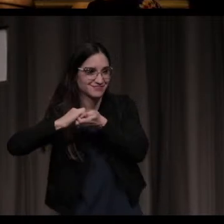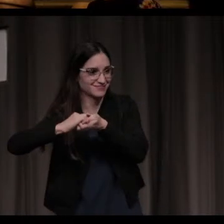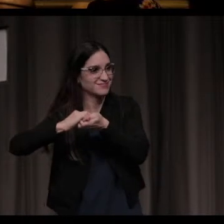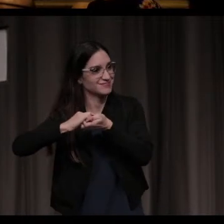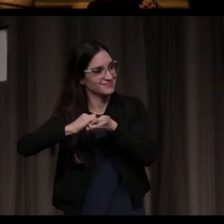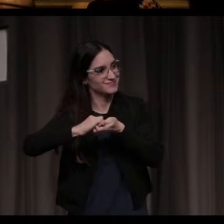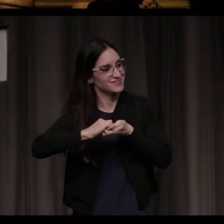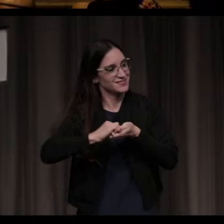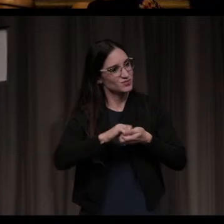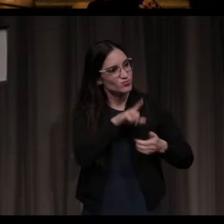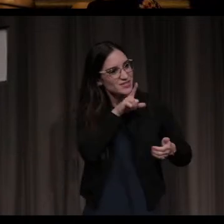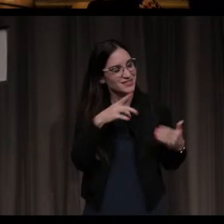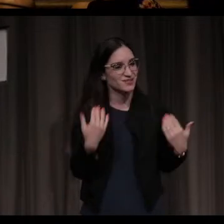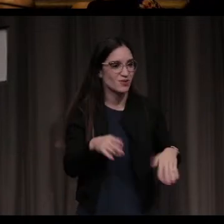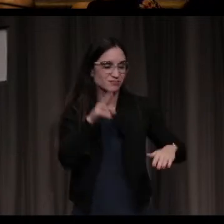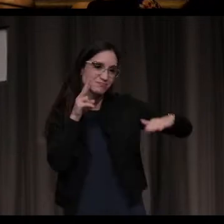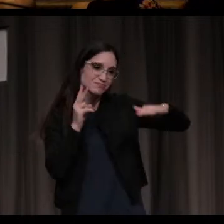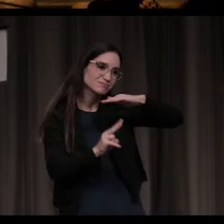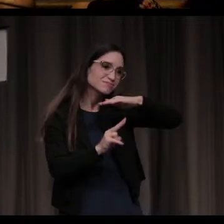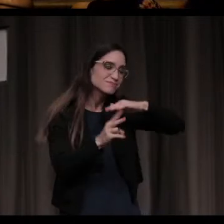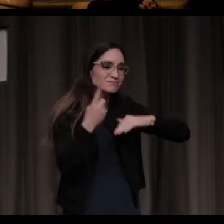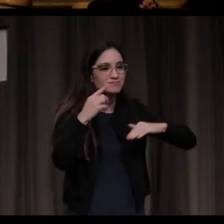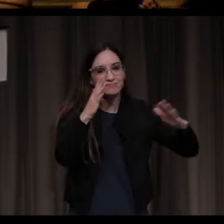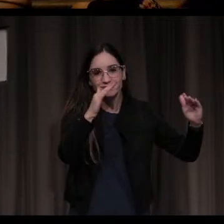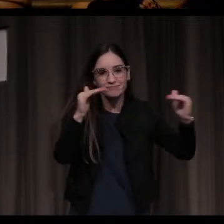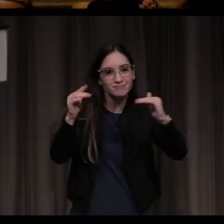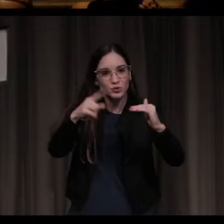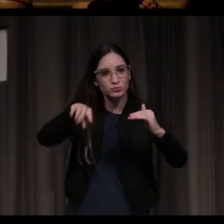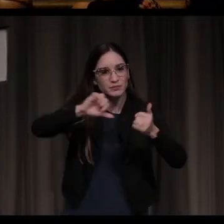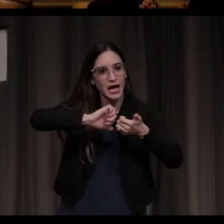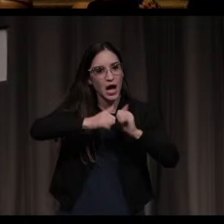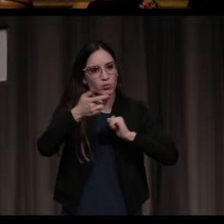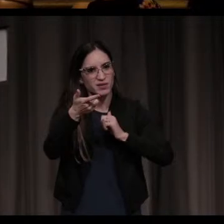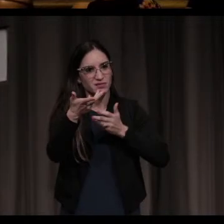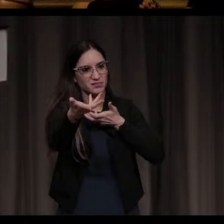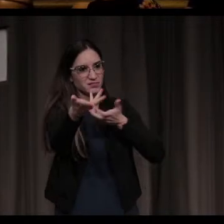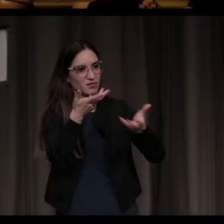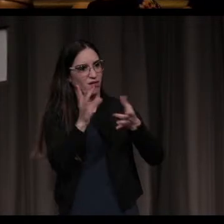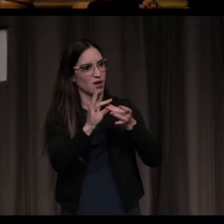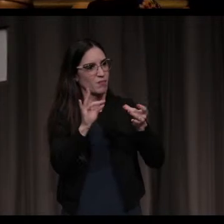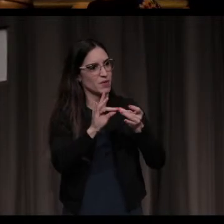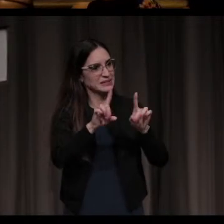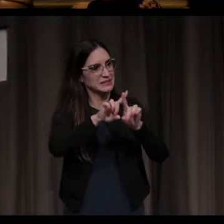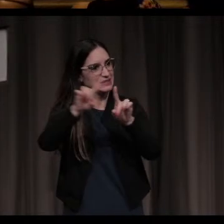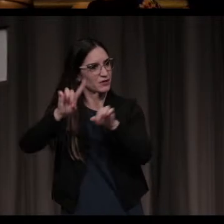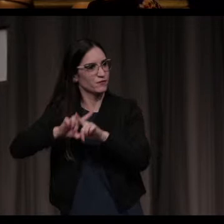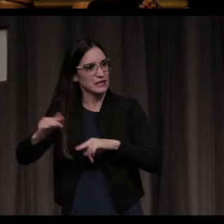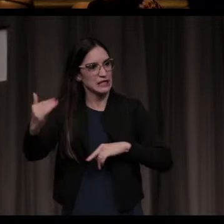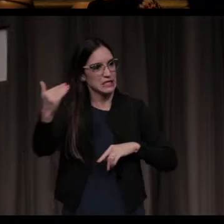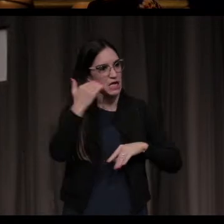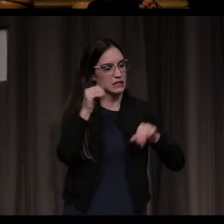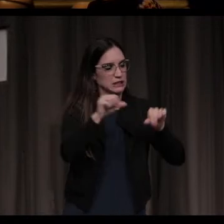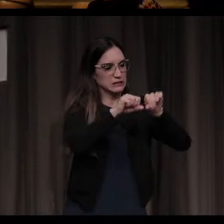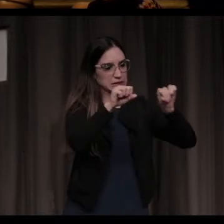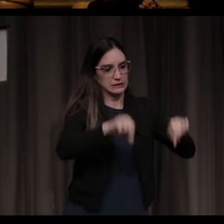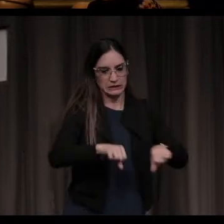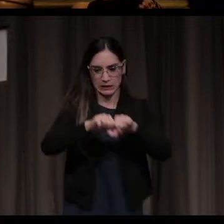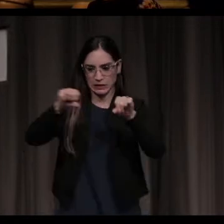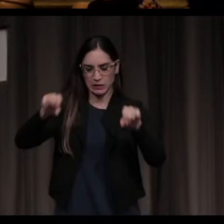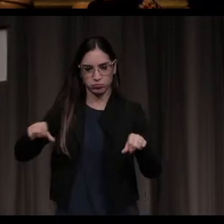can have dialogue between these different knowledge systems, because we need it. Like, the world needs that right